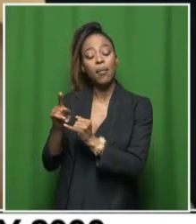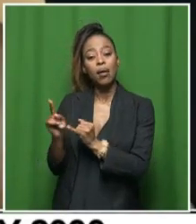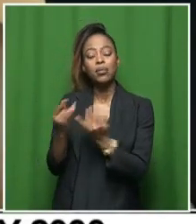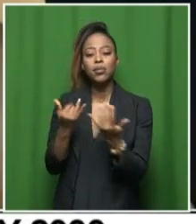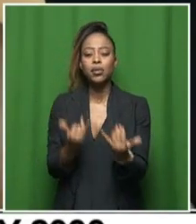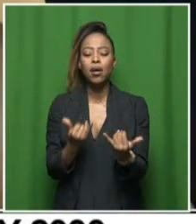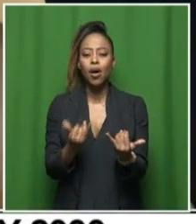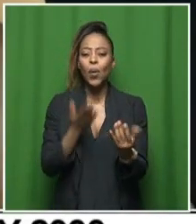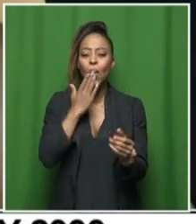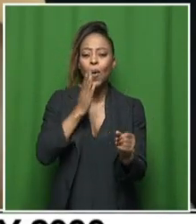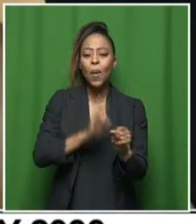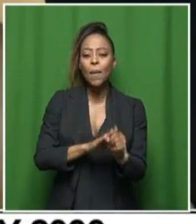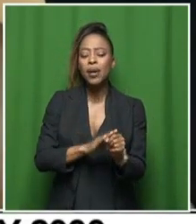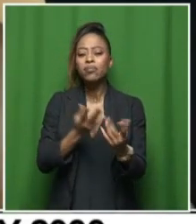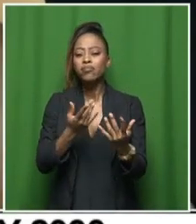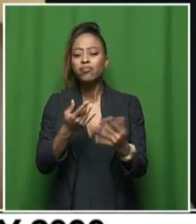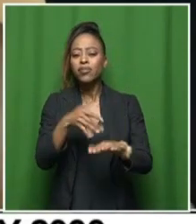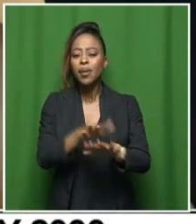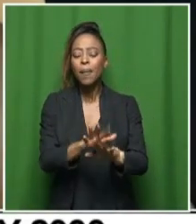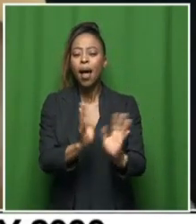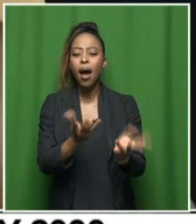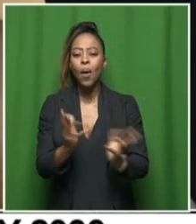commitment to life in the region?